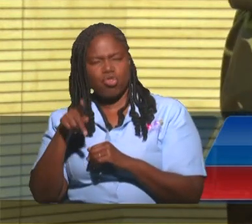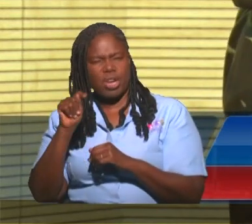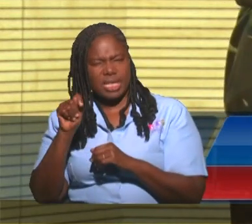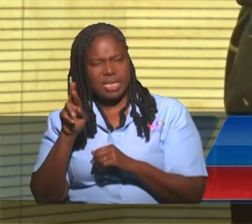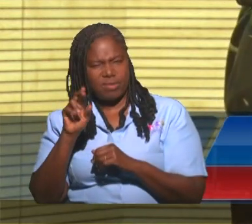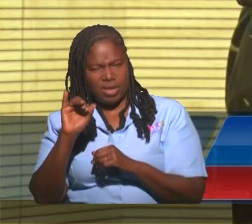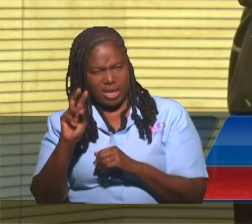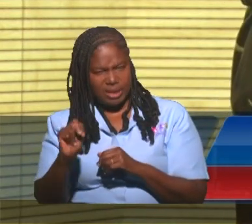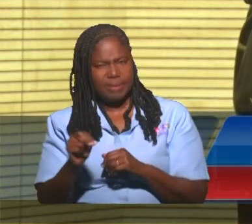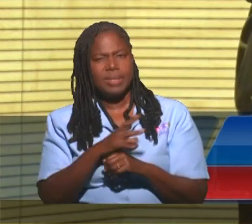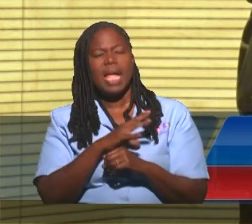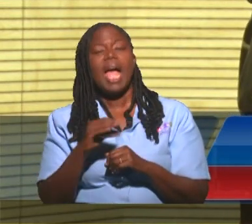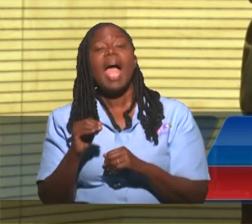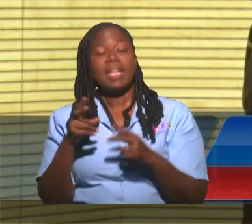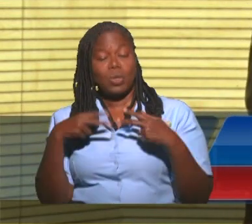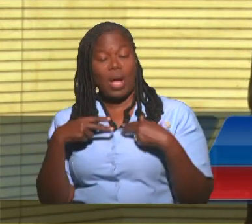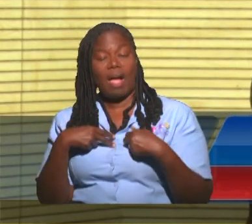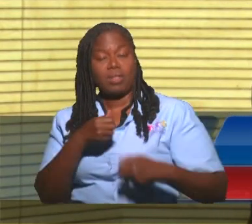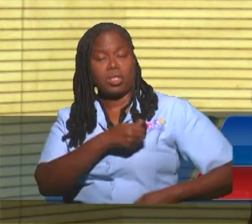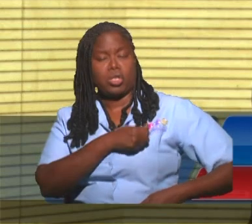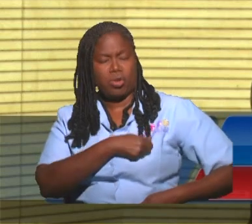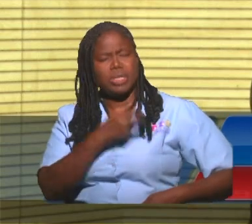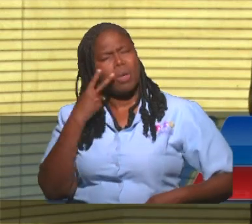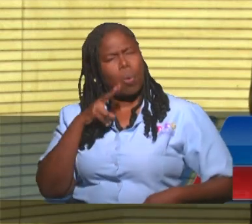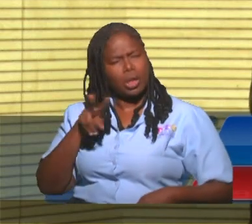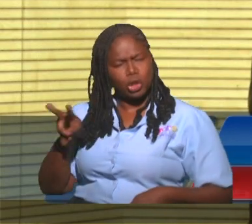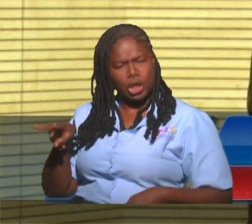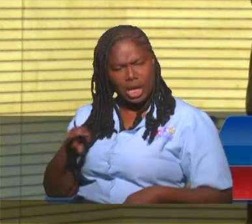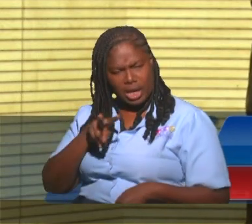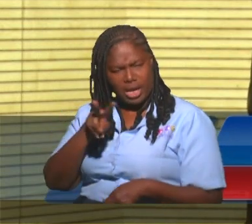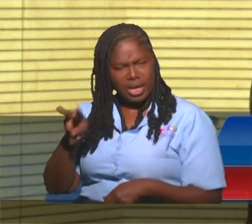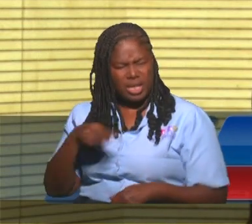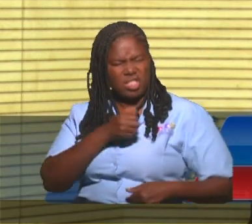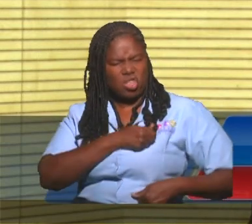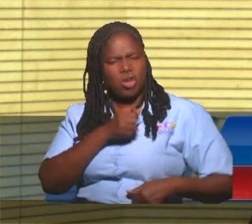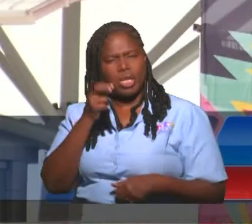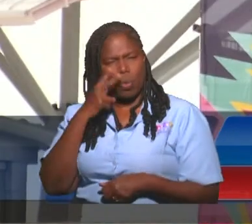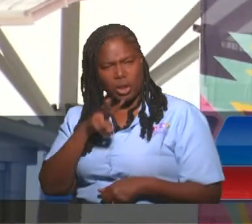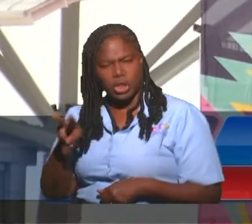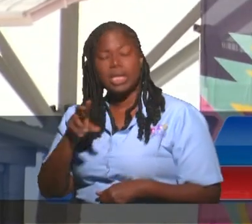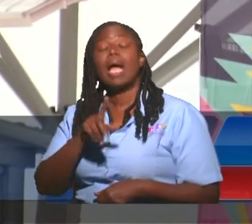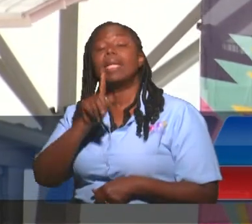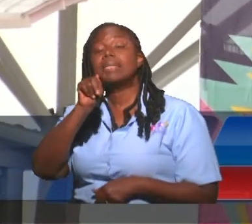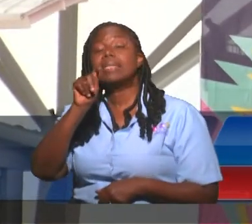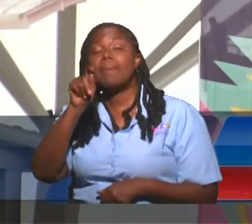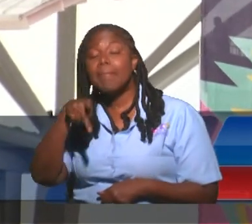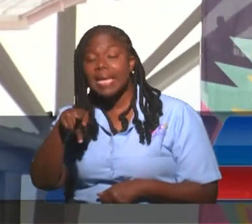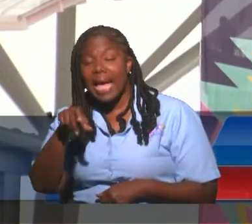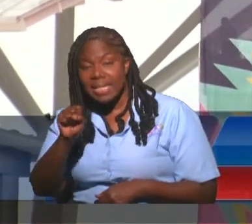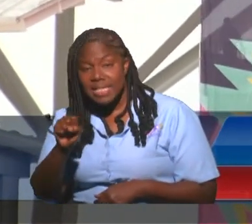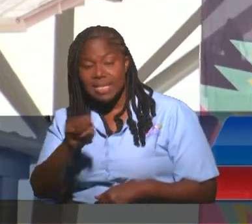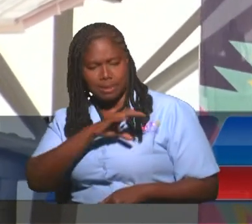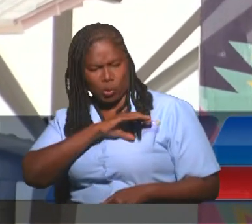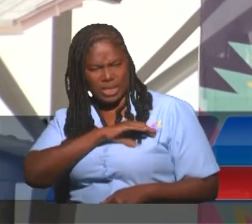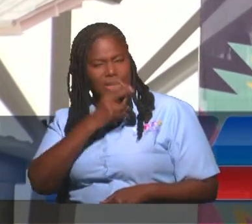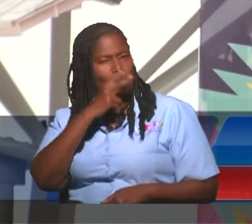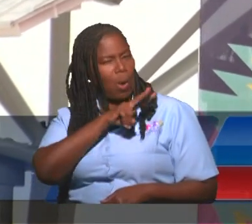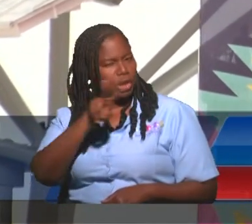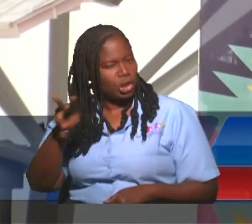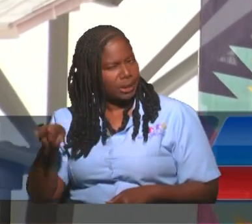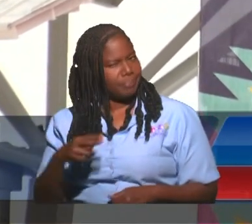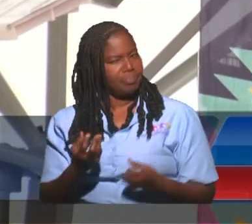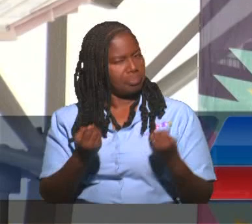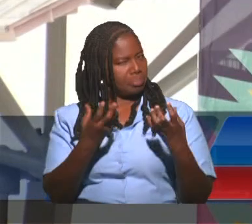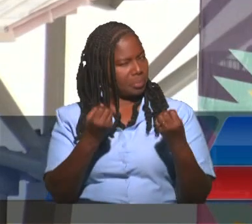that will be looking after those vehicles alongside the TTPS and the TTDF. So your game day ticket is your access